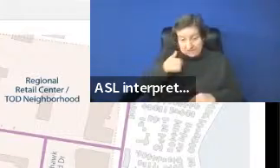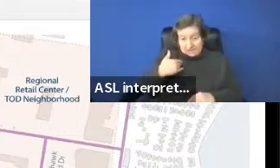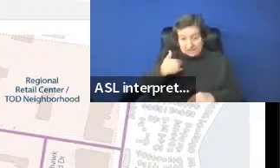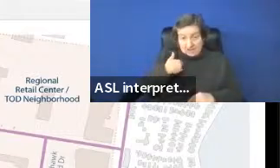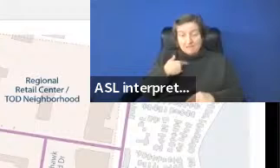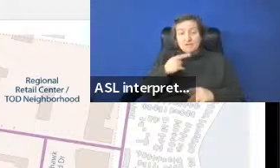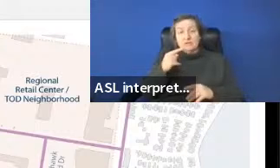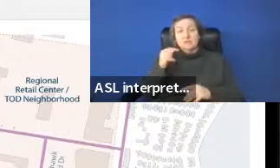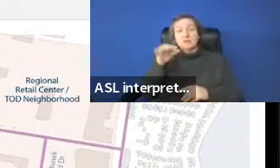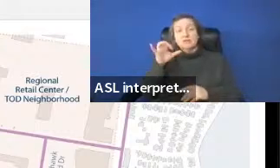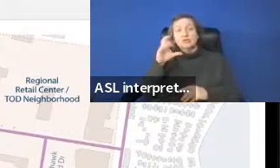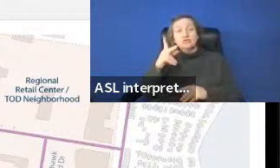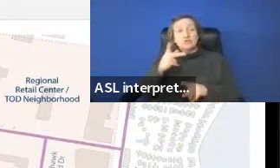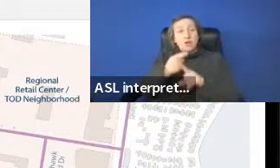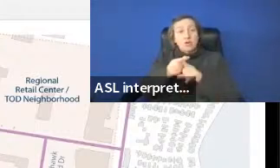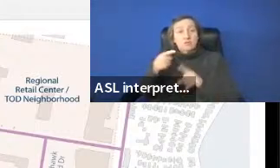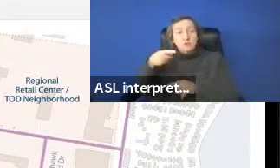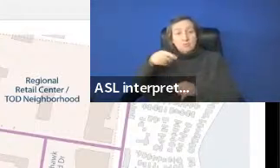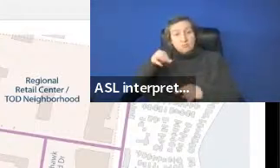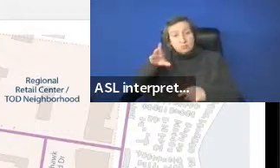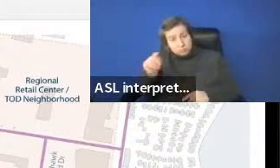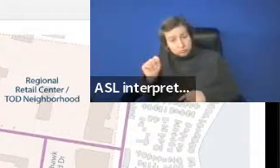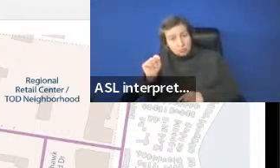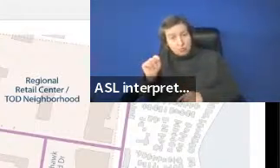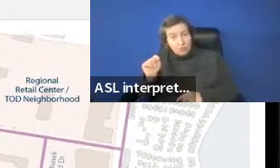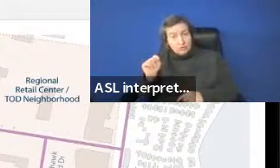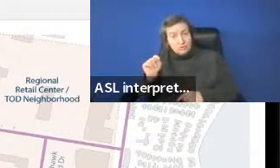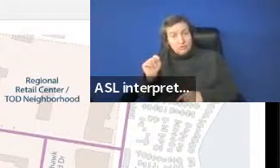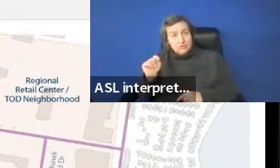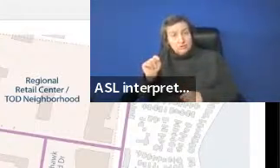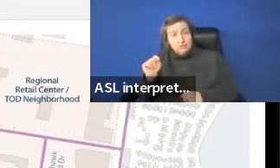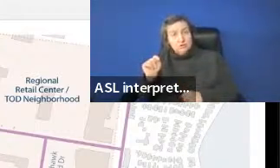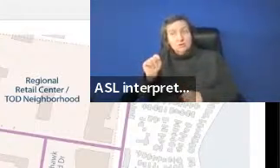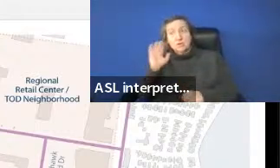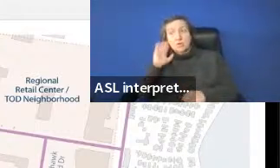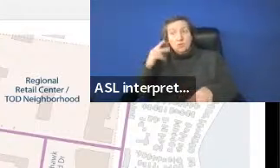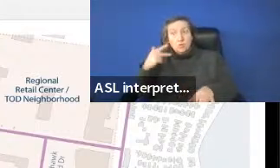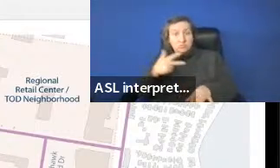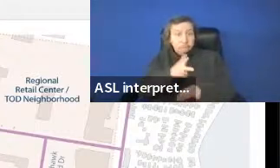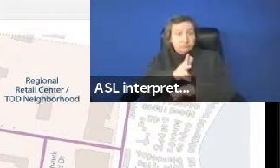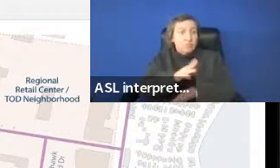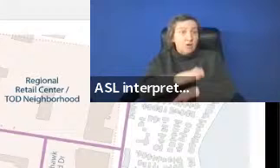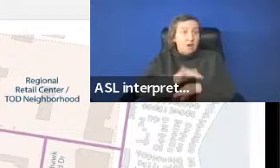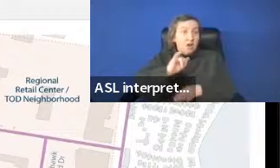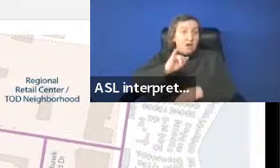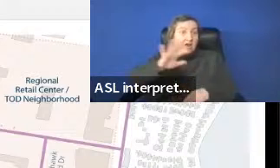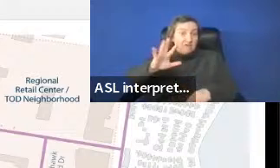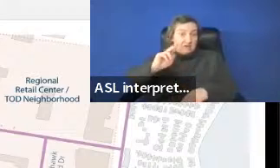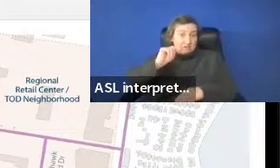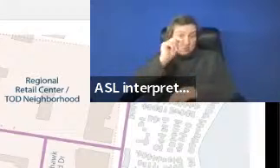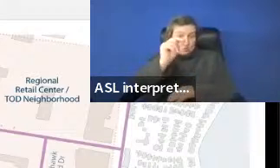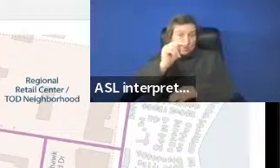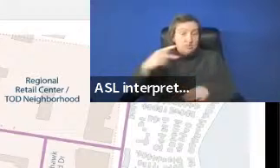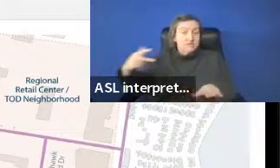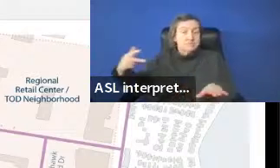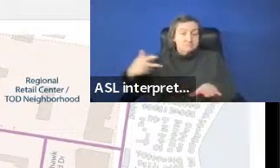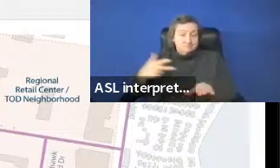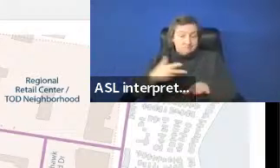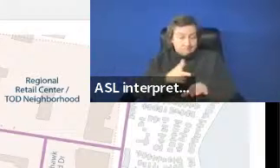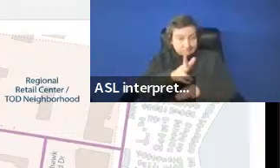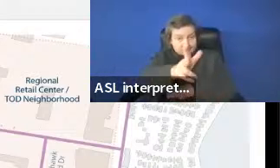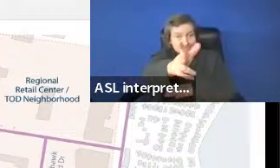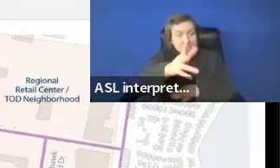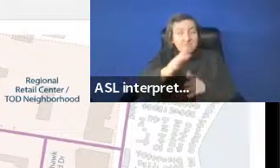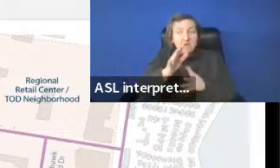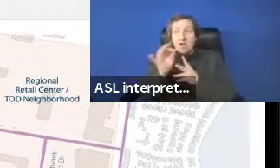truck coming from the port, getting onto Interstate 5 northbound into